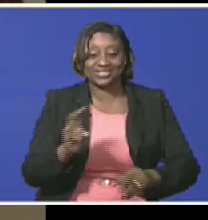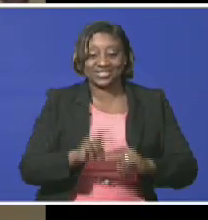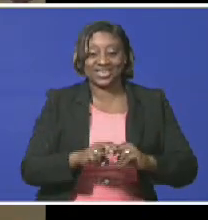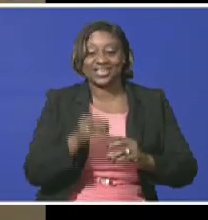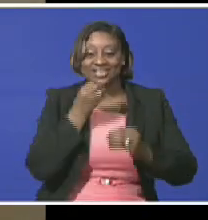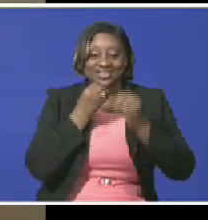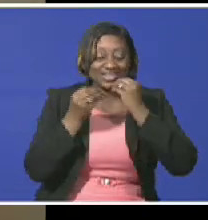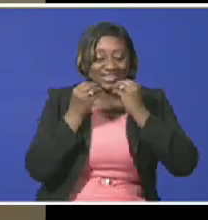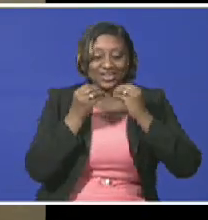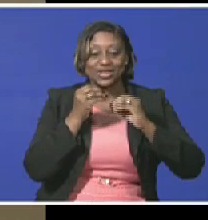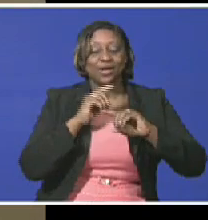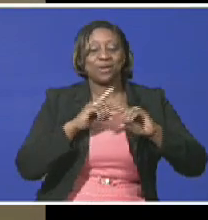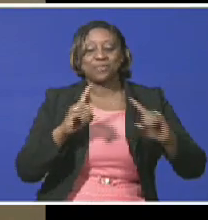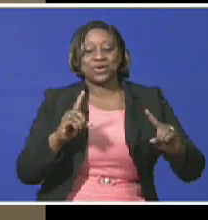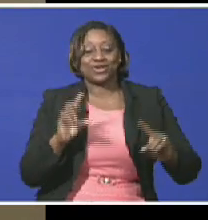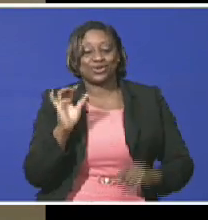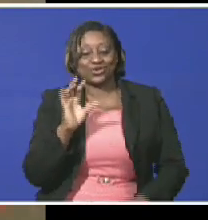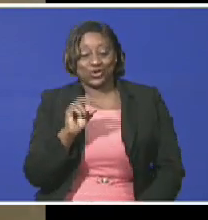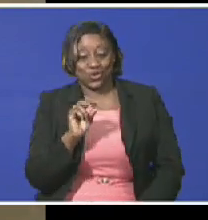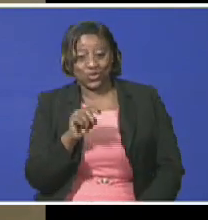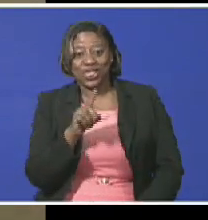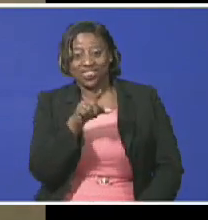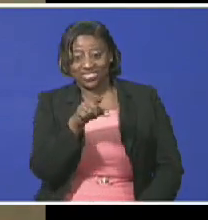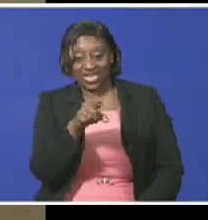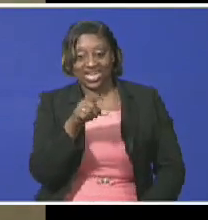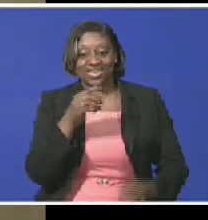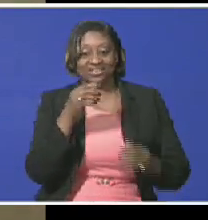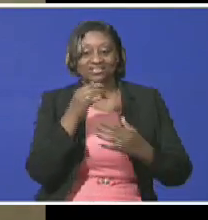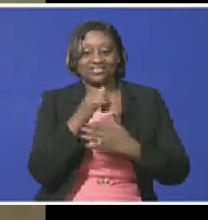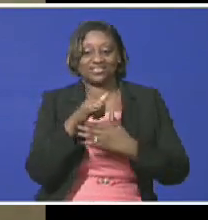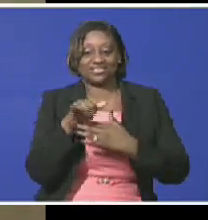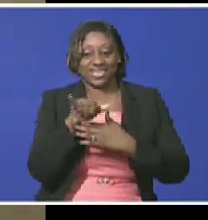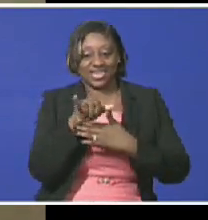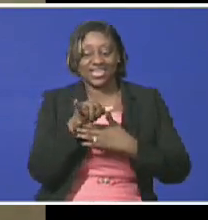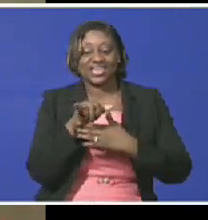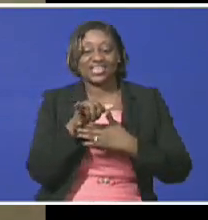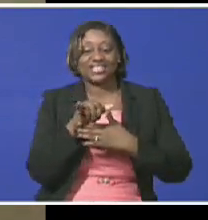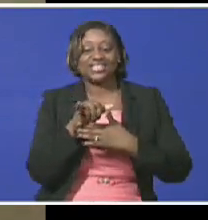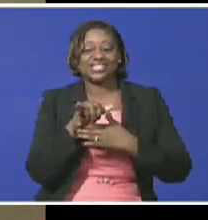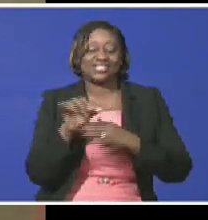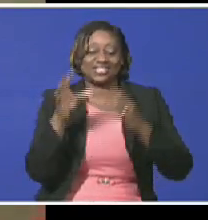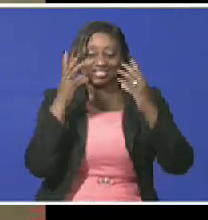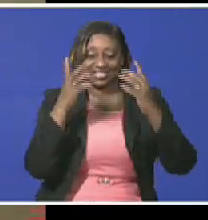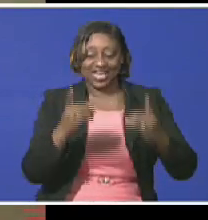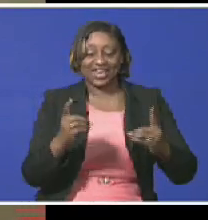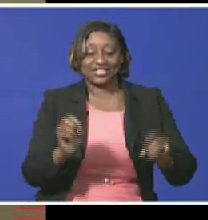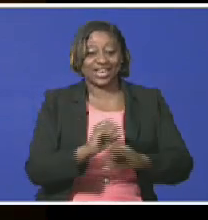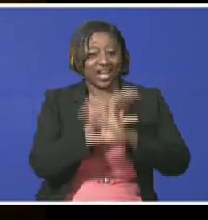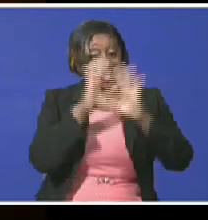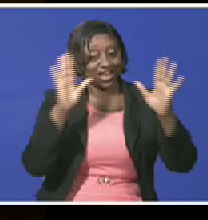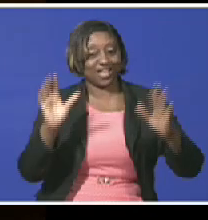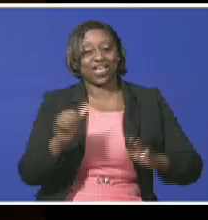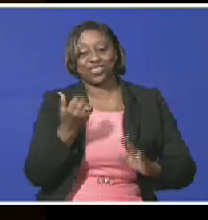that the Higgses have chosen to use their home to light up someone else's life,